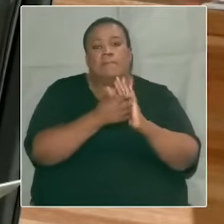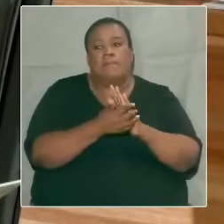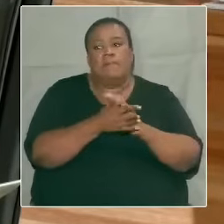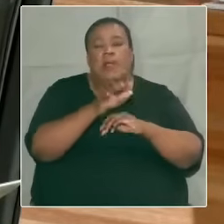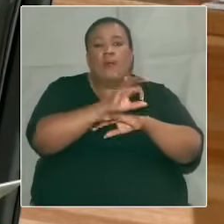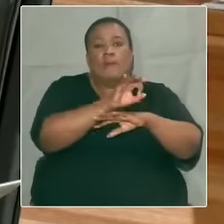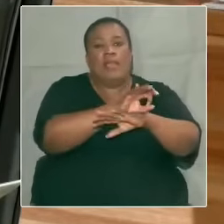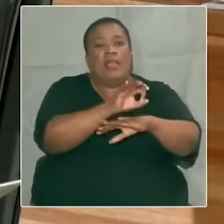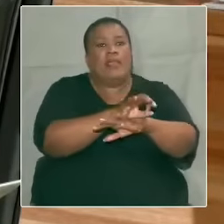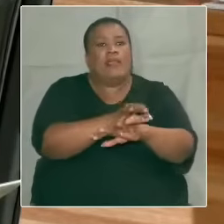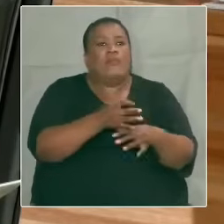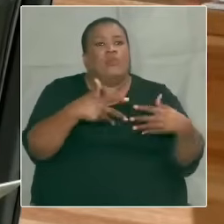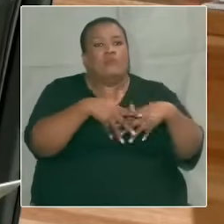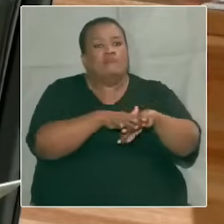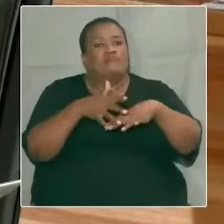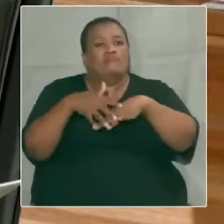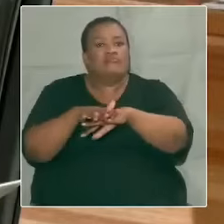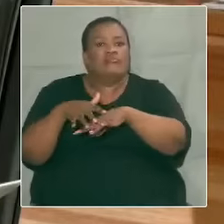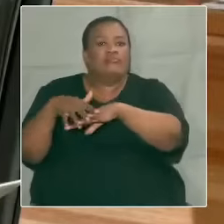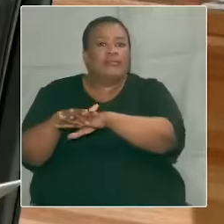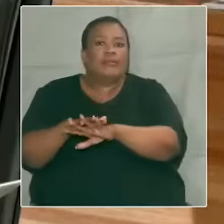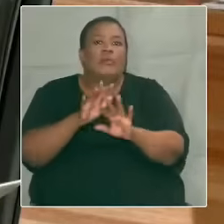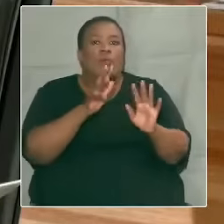PKTT's activities.